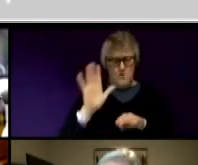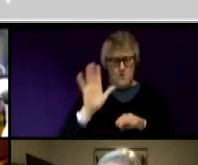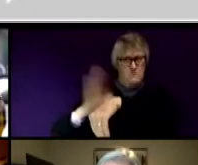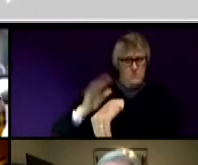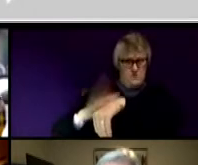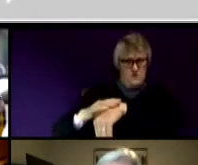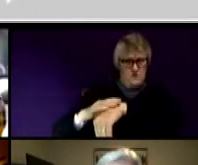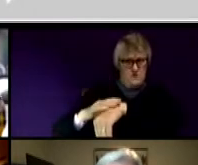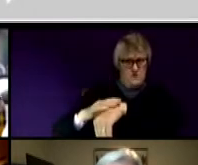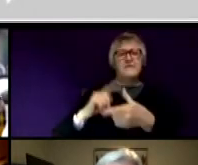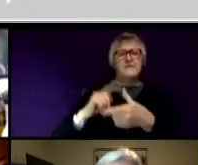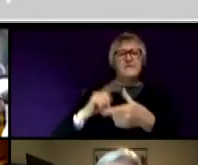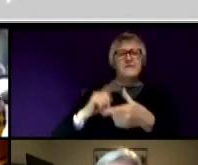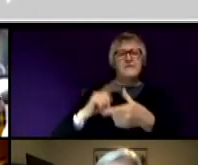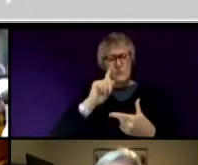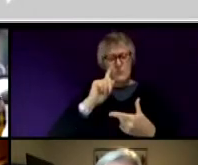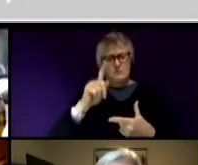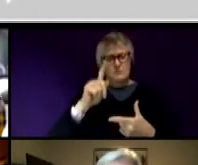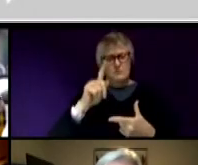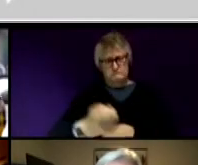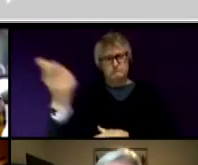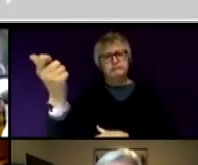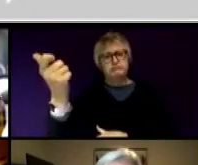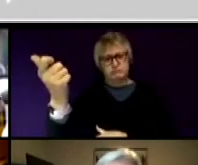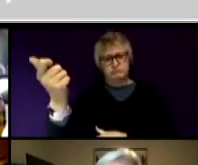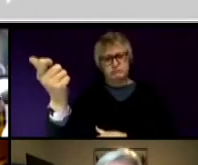I'll just ask PCCEP members to introduce themselves.